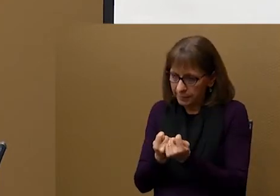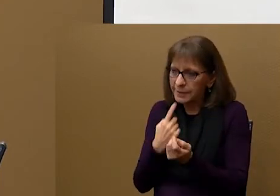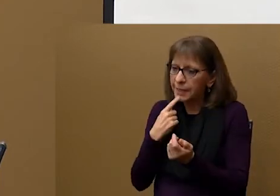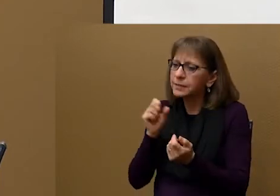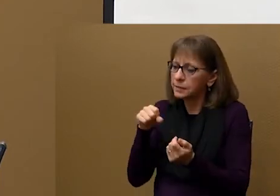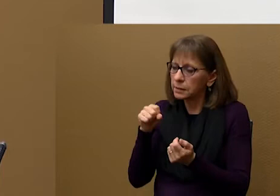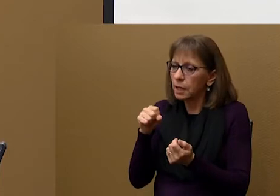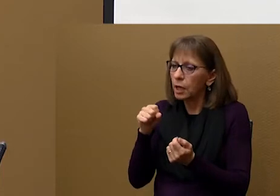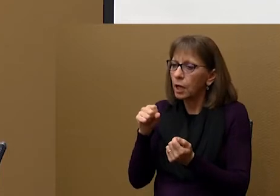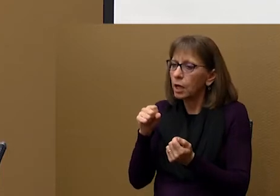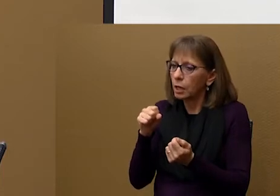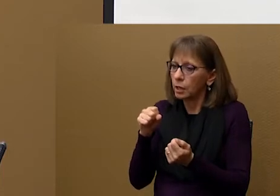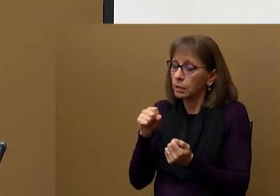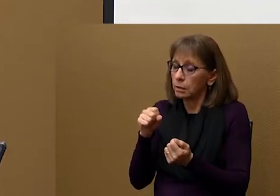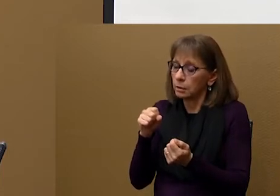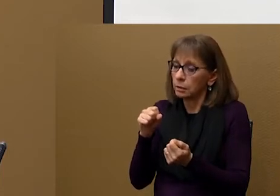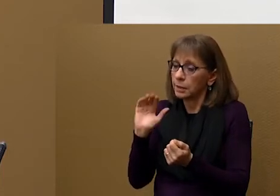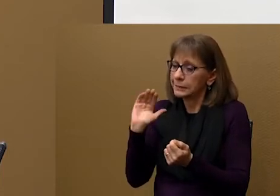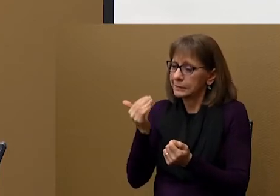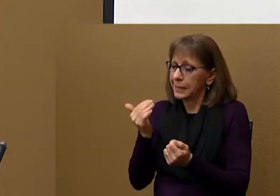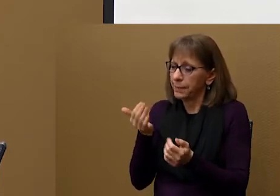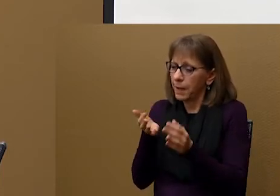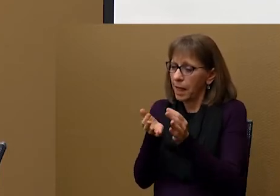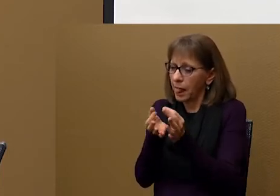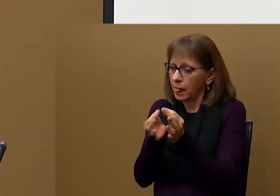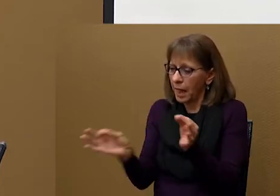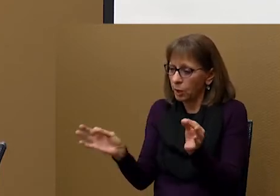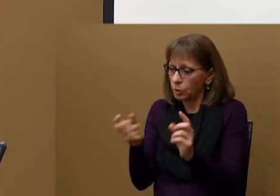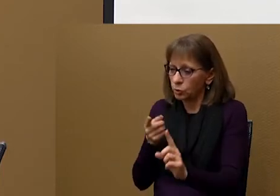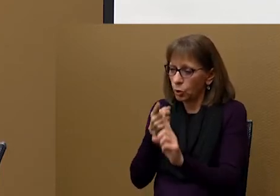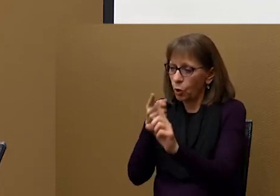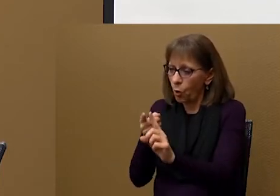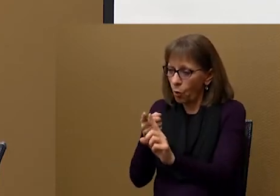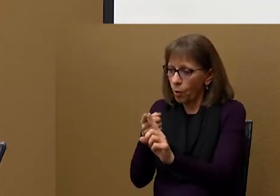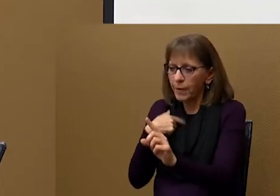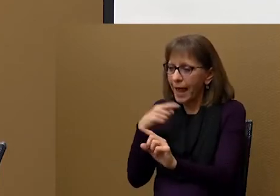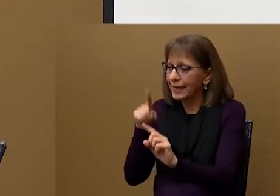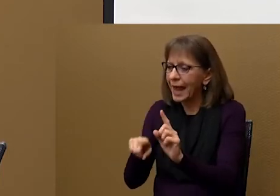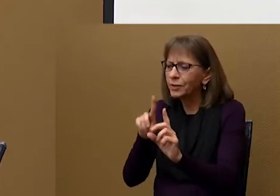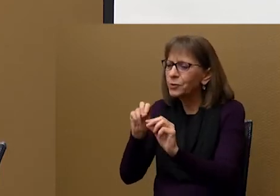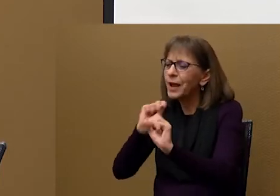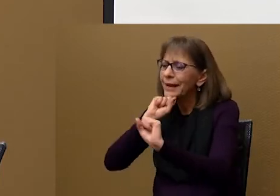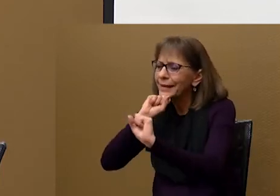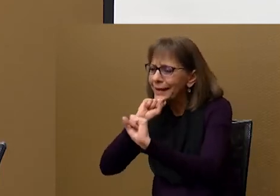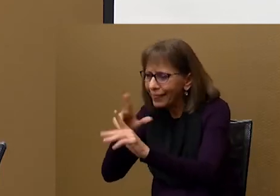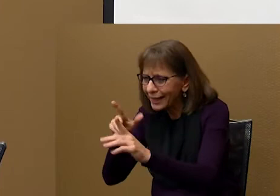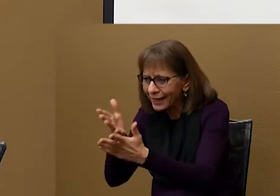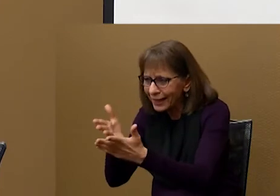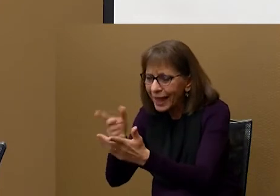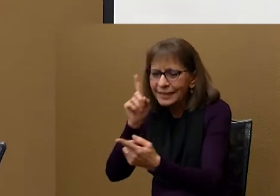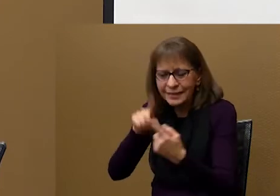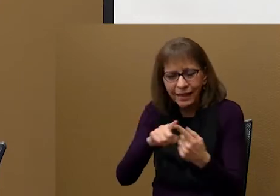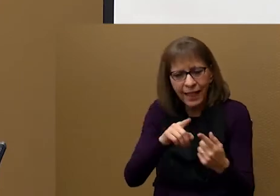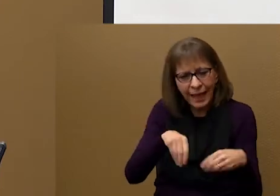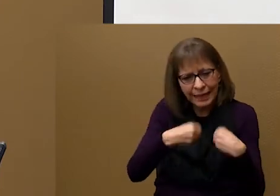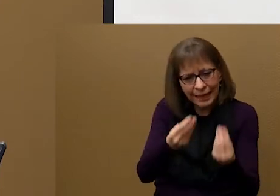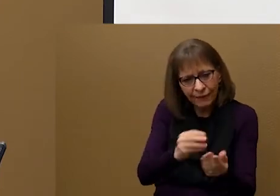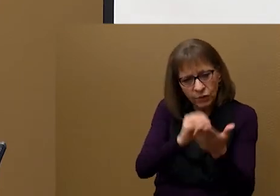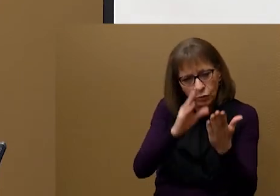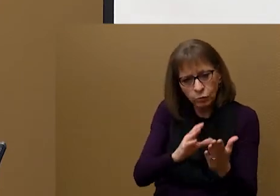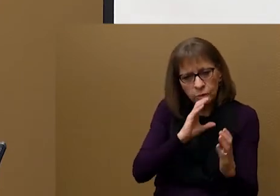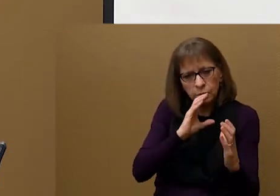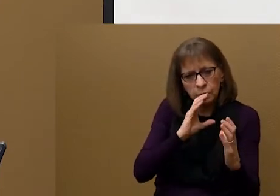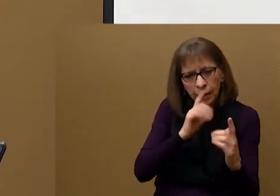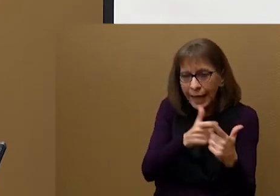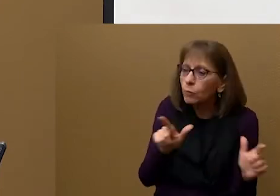discussion with the team, and that, like, yes, this looks like a language goal, but I can't do anything else until I have some language to